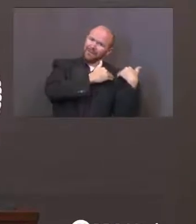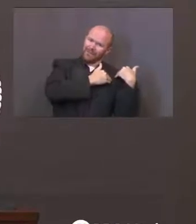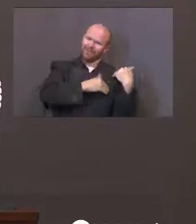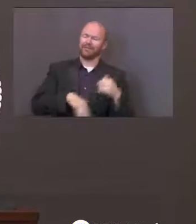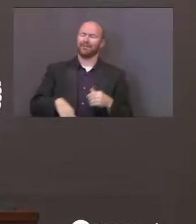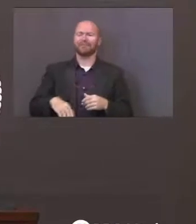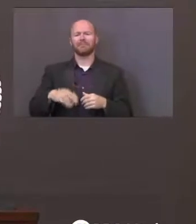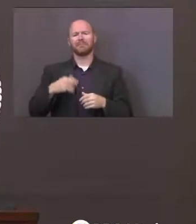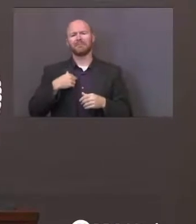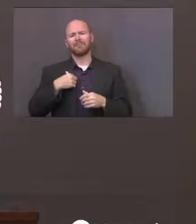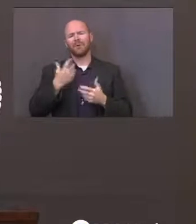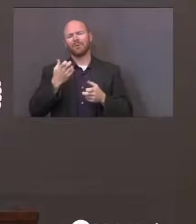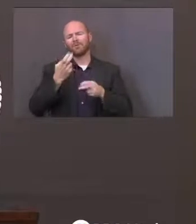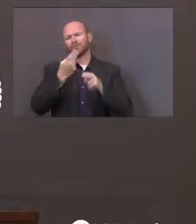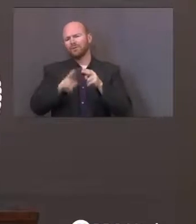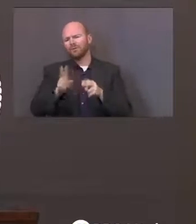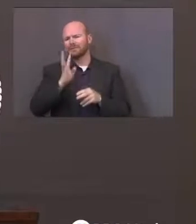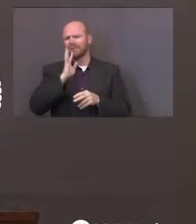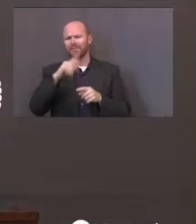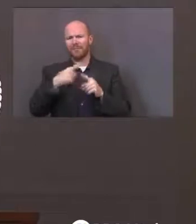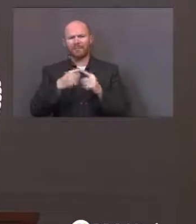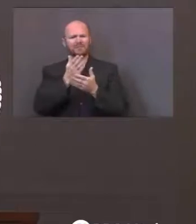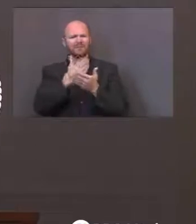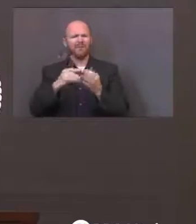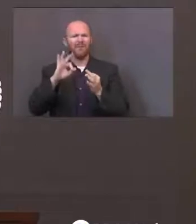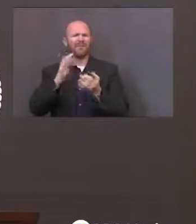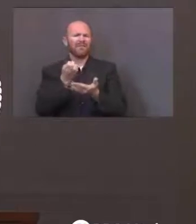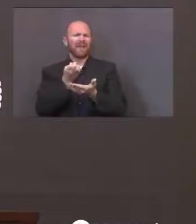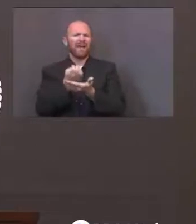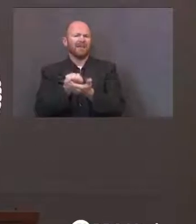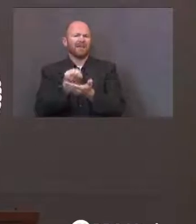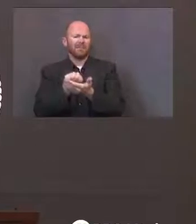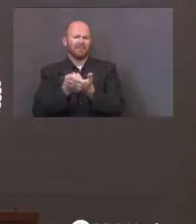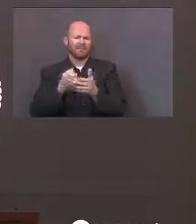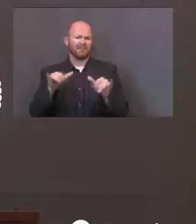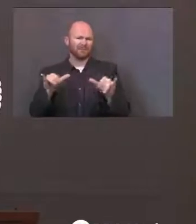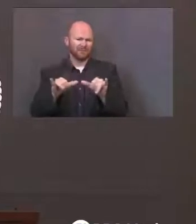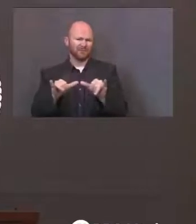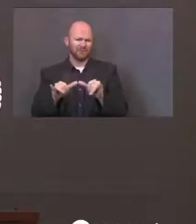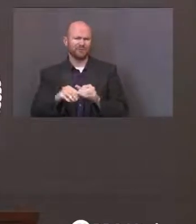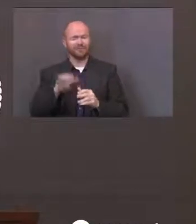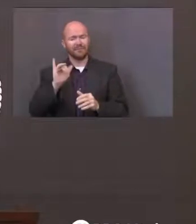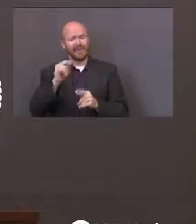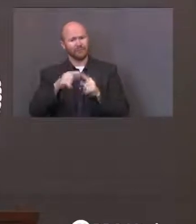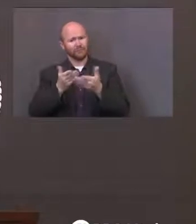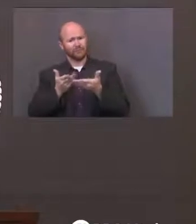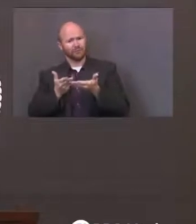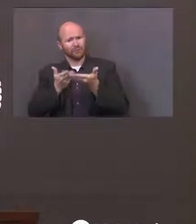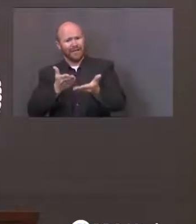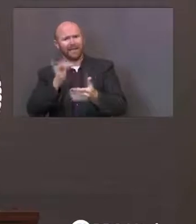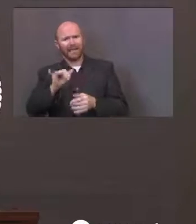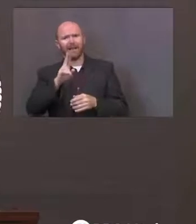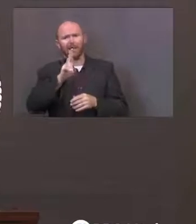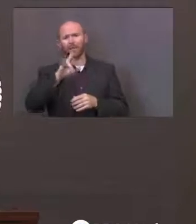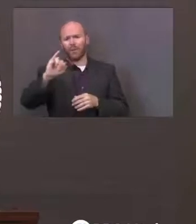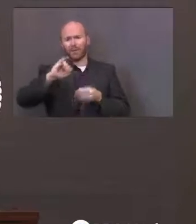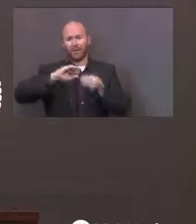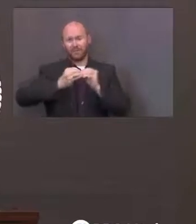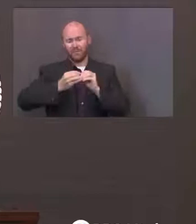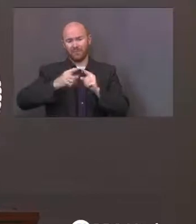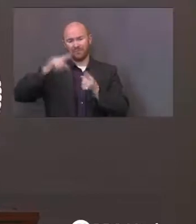want to talk just briefly about some of the economic measures as well. As I mentioned, to bring that unemployment number and keep it